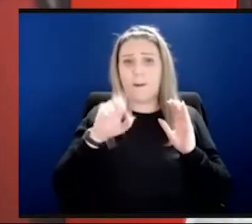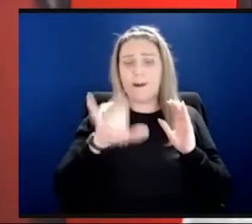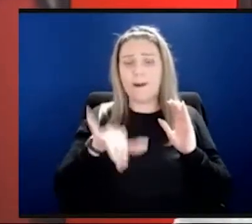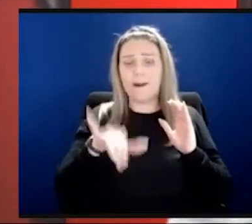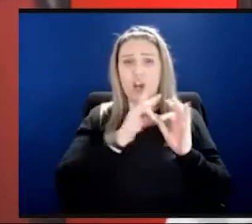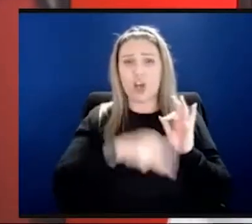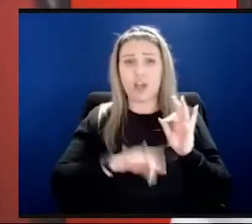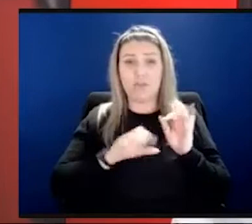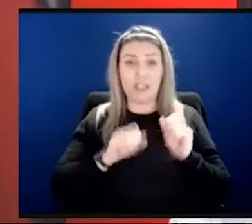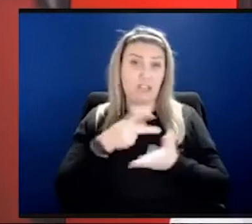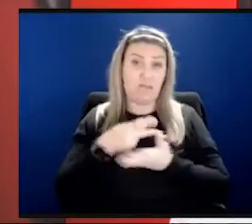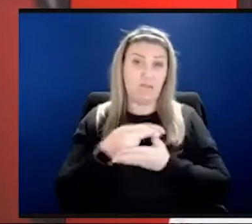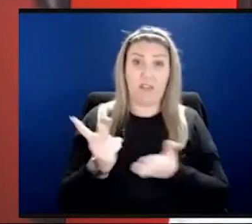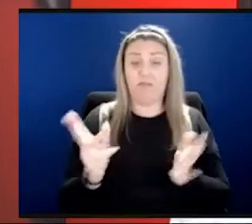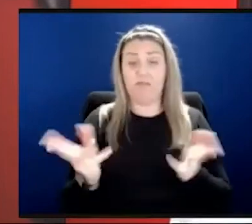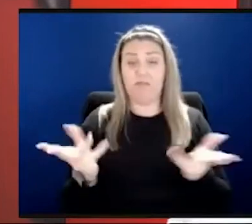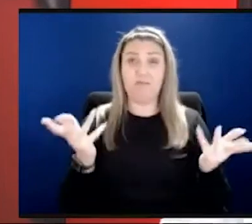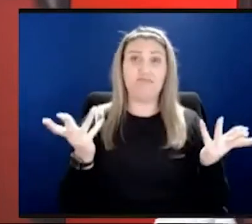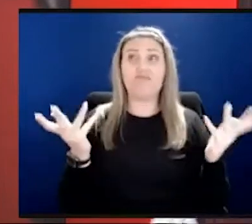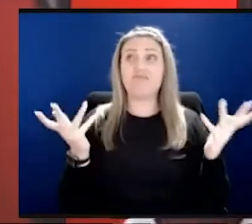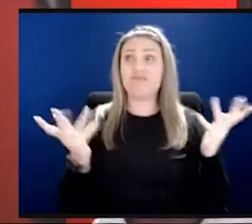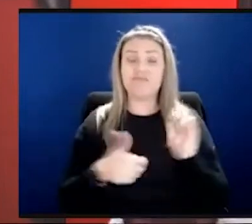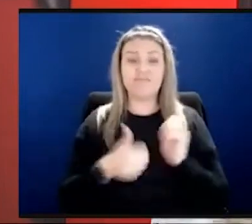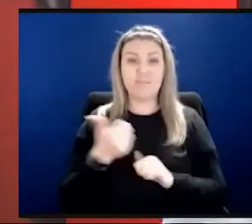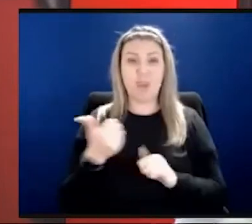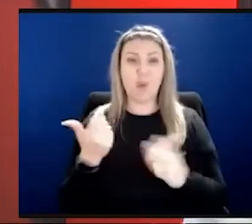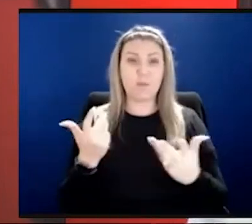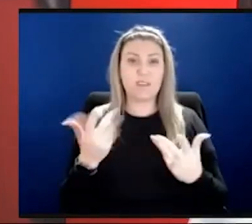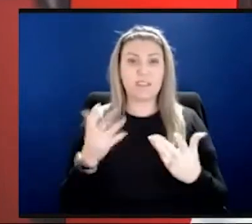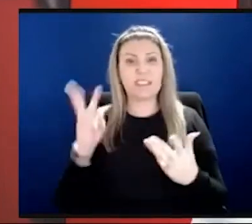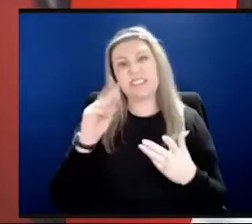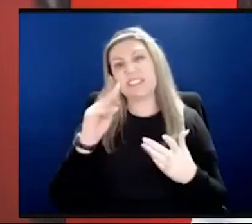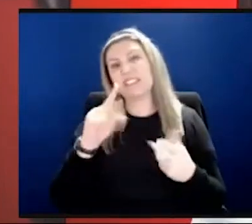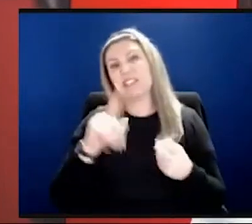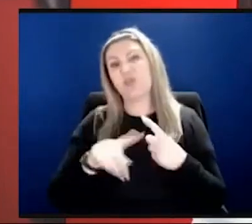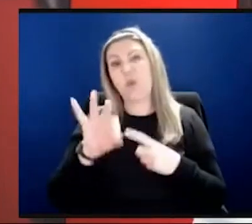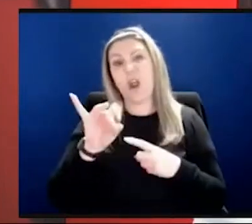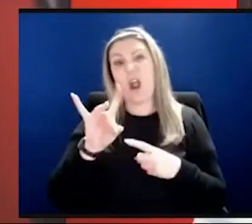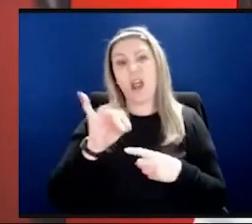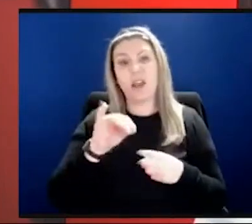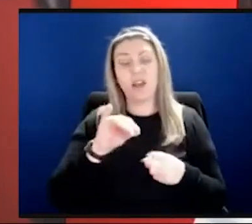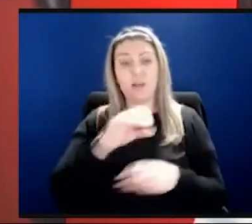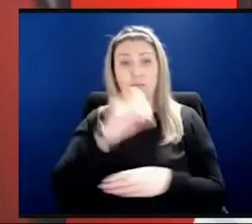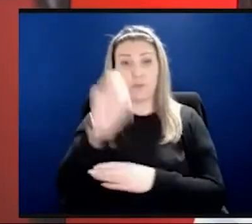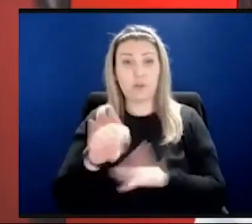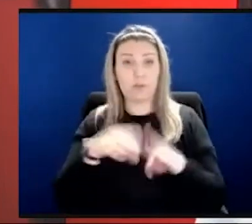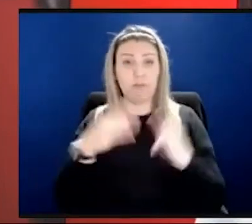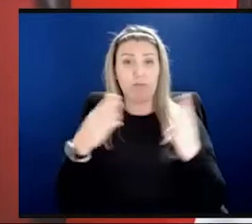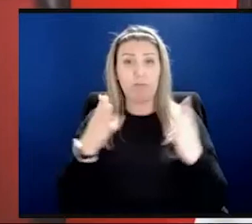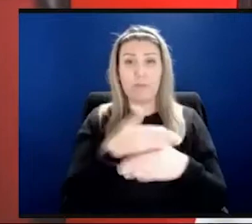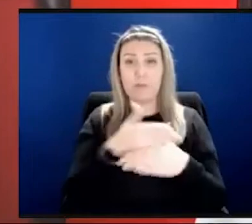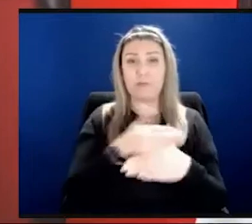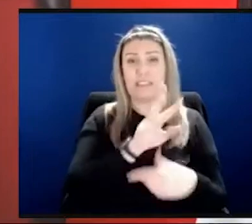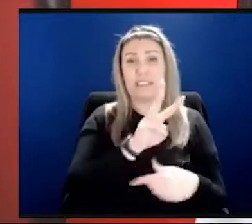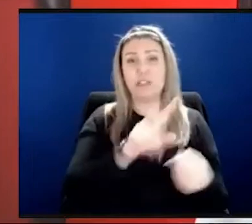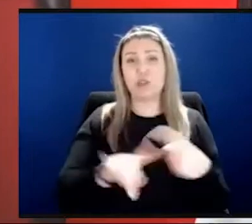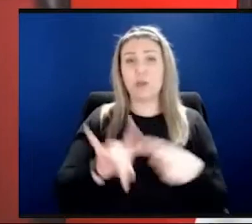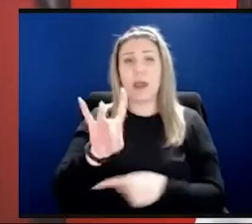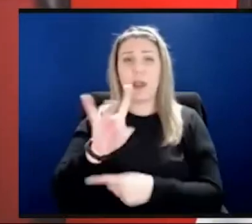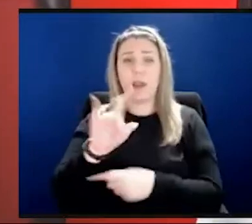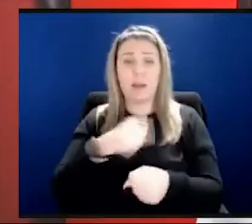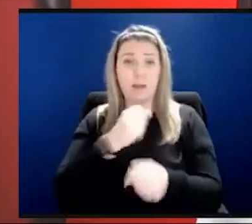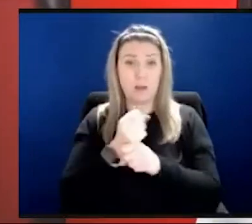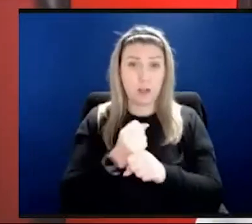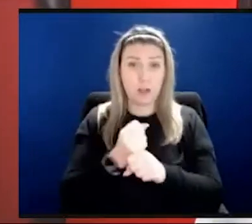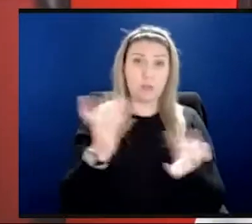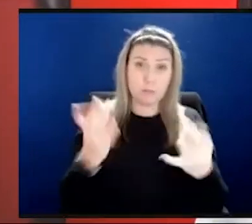of, most of them 60 to 80% are open at somewhere between 6 and 8 years. So it's not an uncommon thing for vein grafts